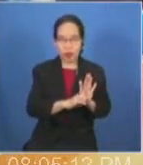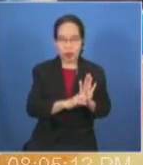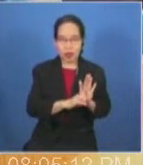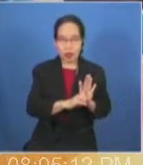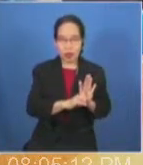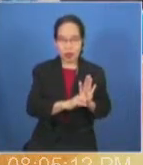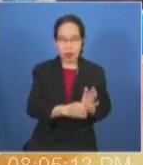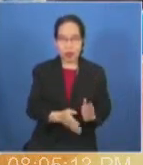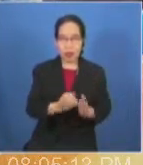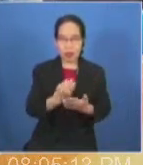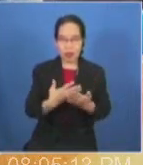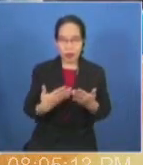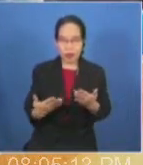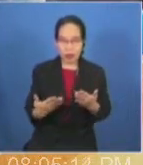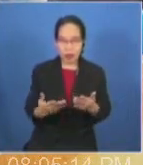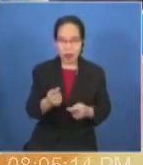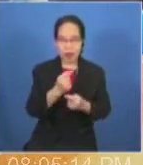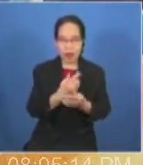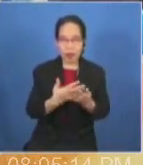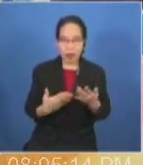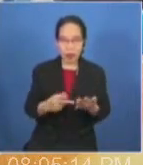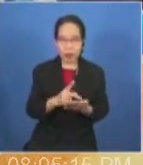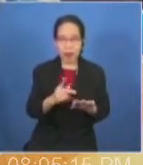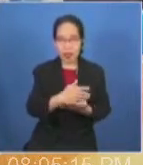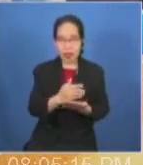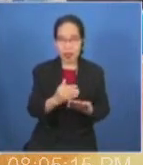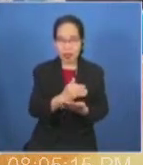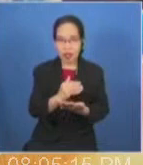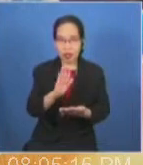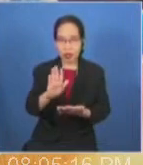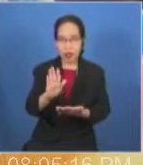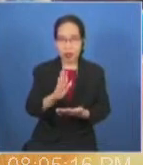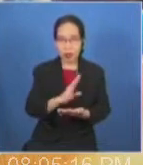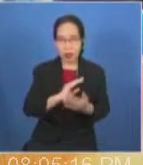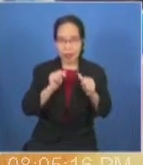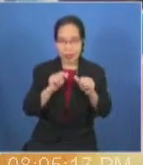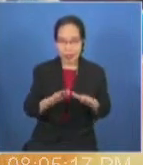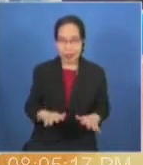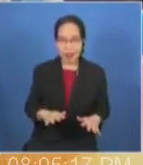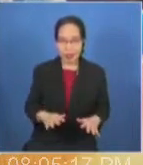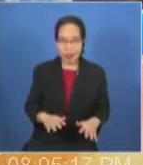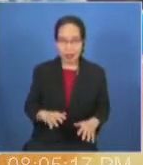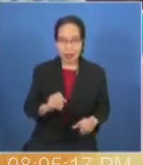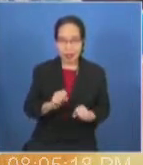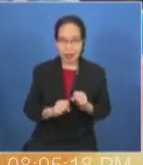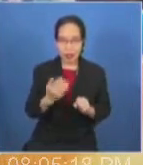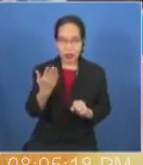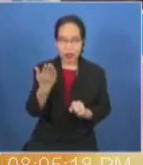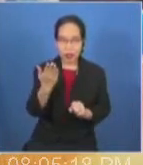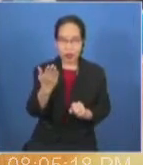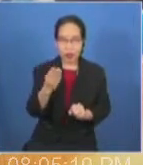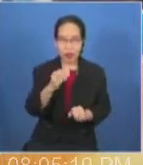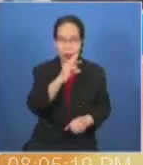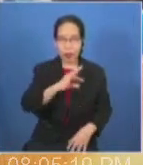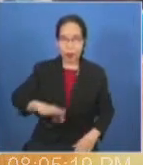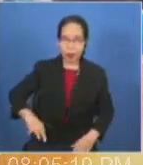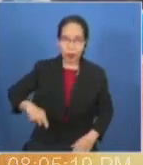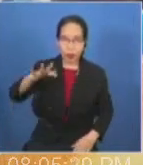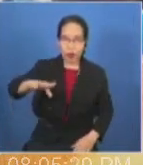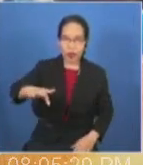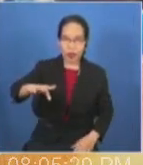You got well or something. So, share a part of it. Actually, you